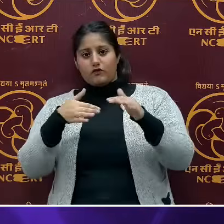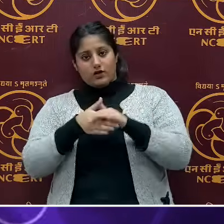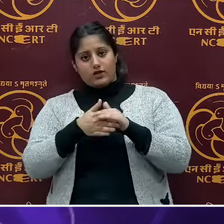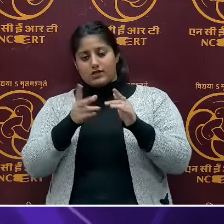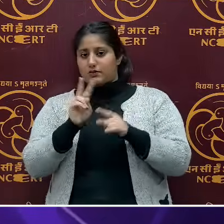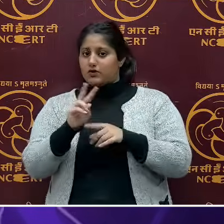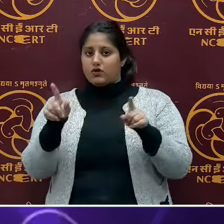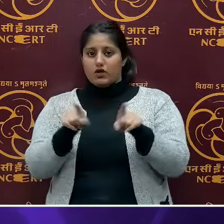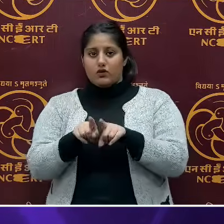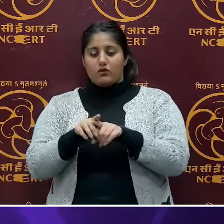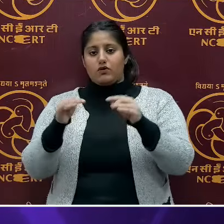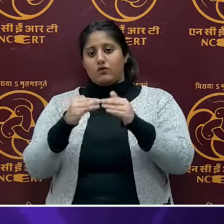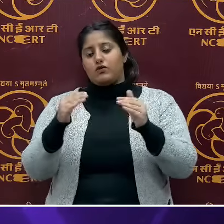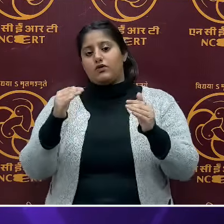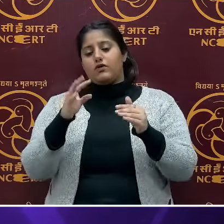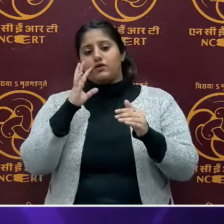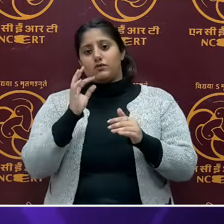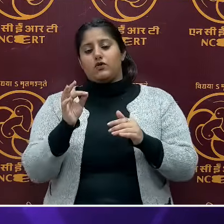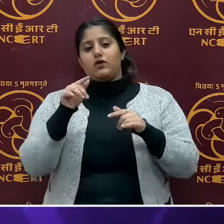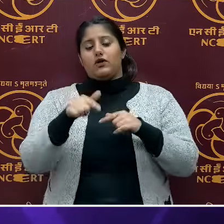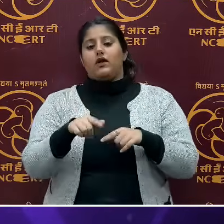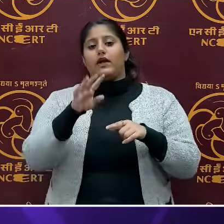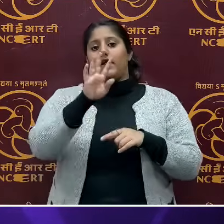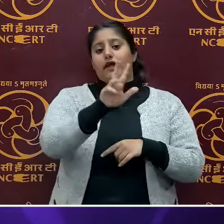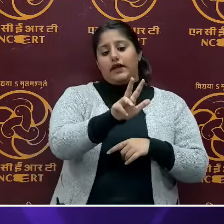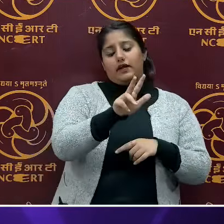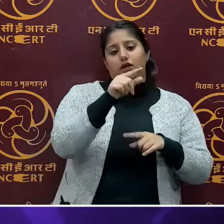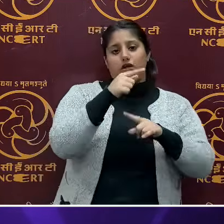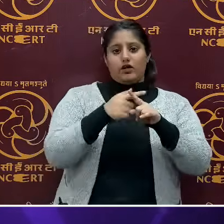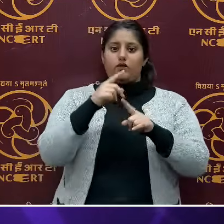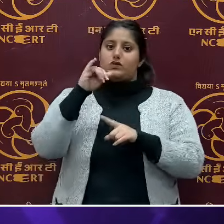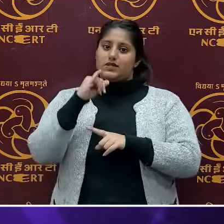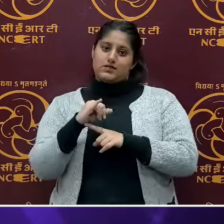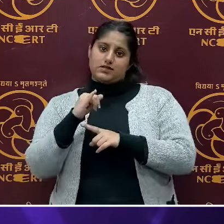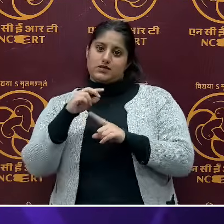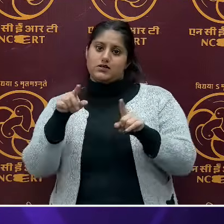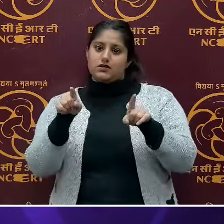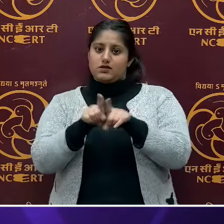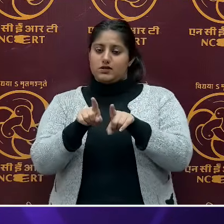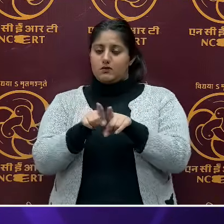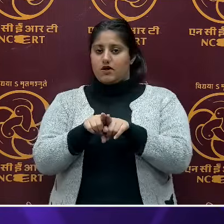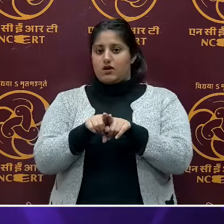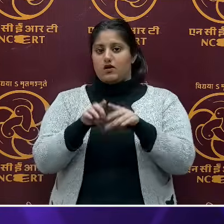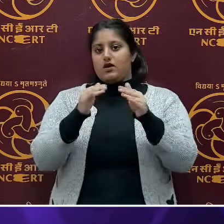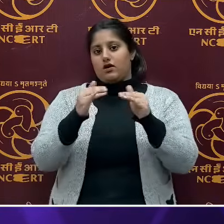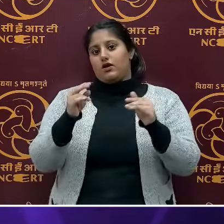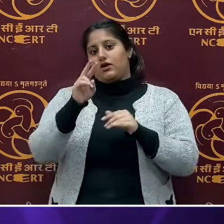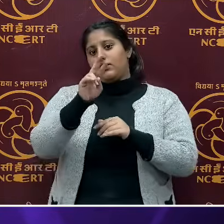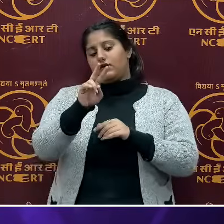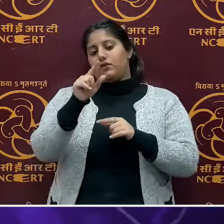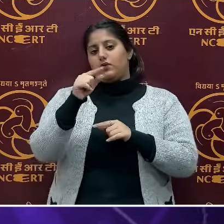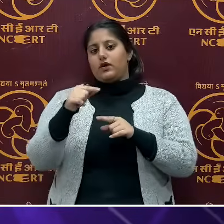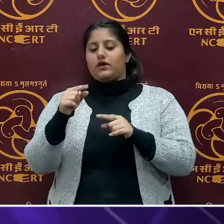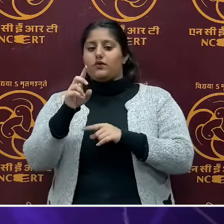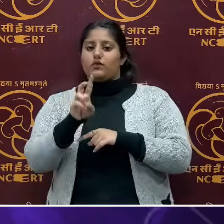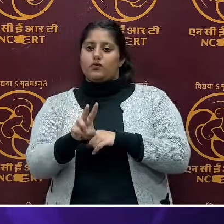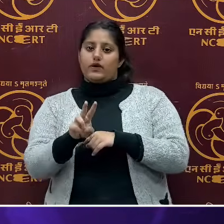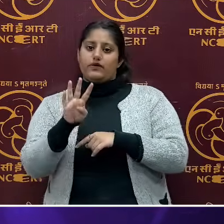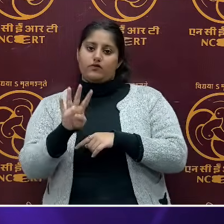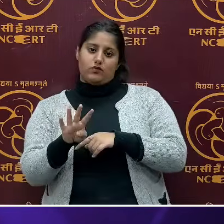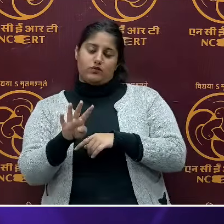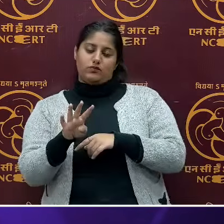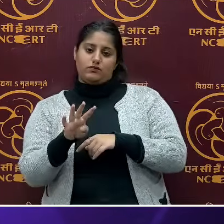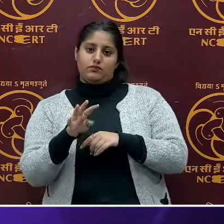So 8 into 6 is equal to 3 into 24. 3 into